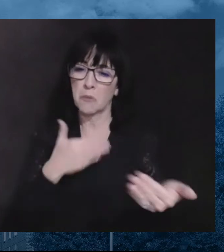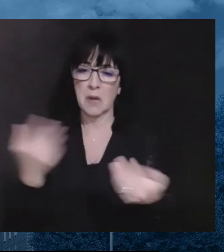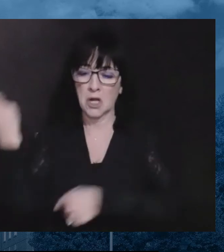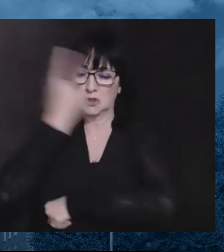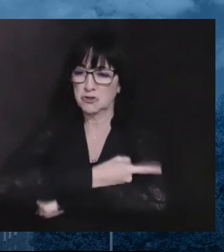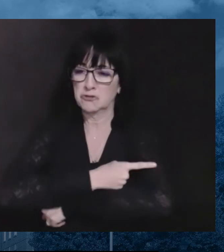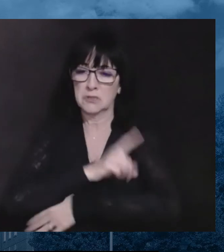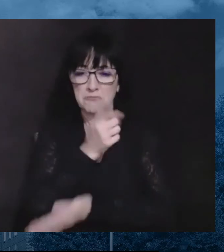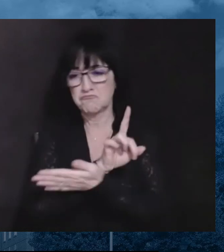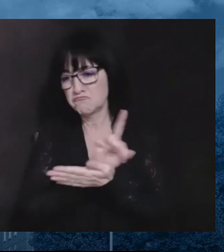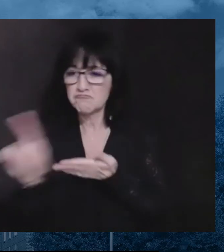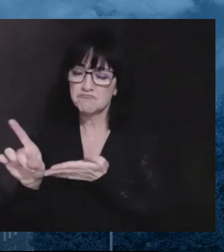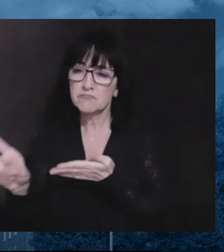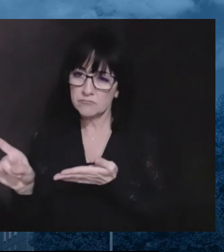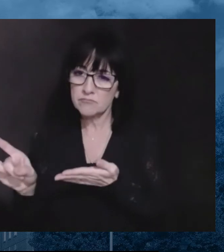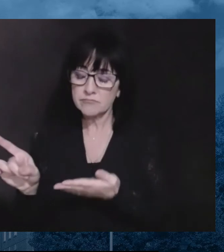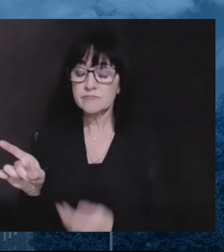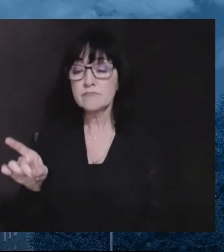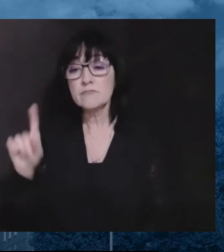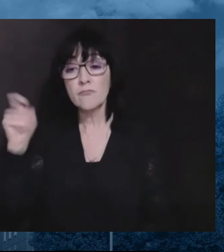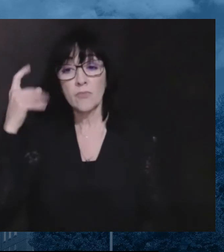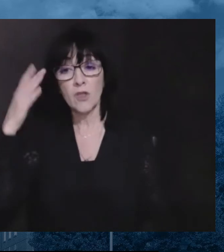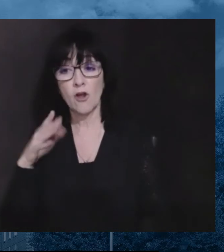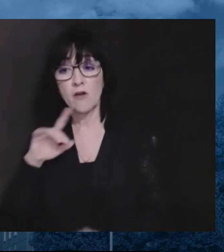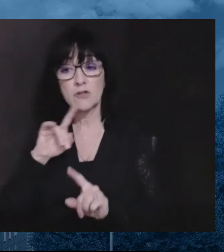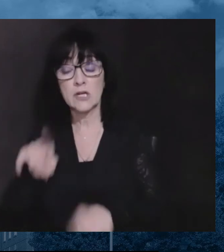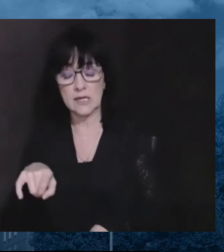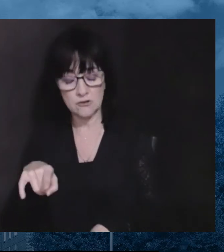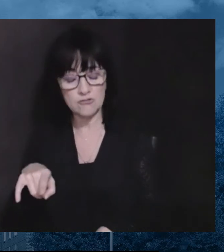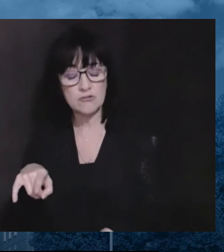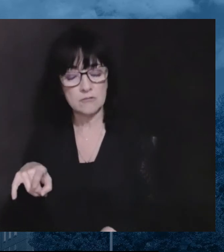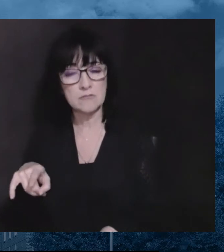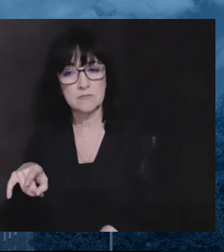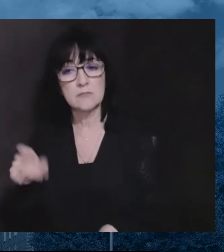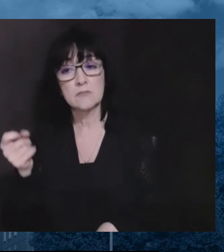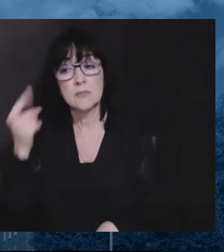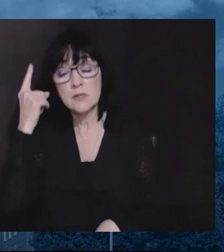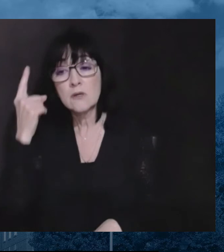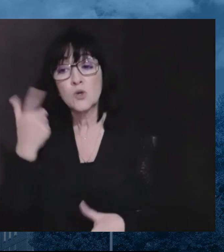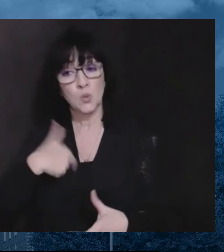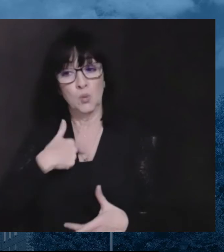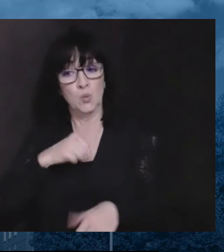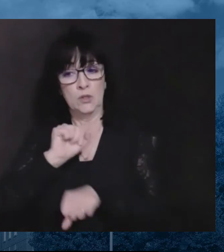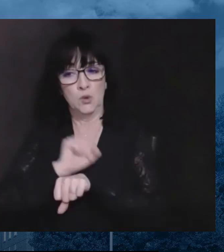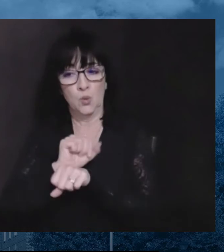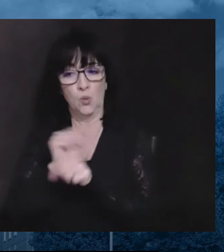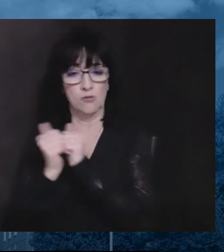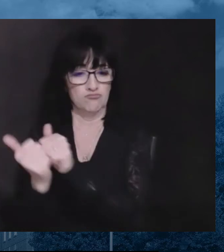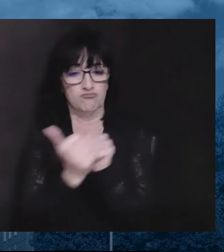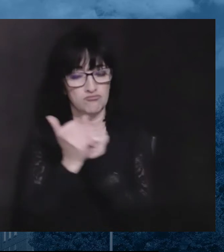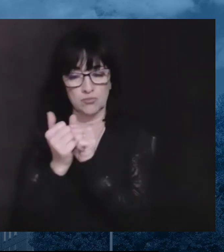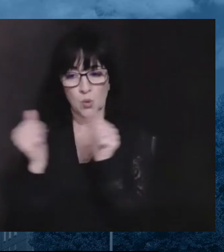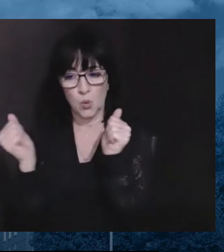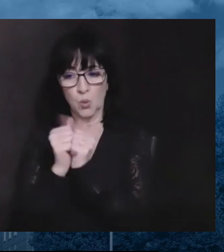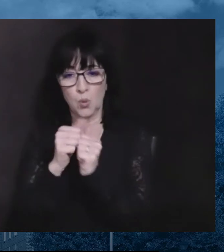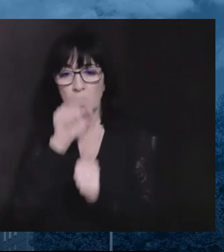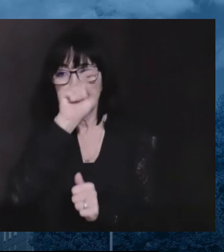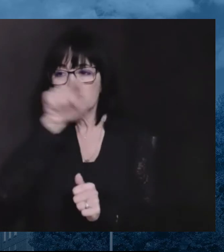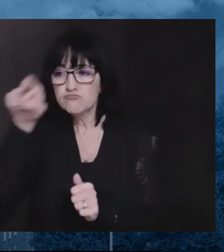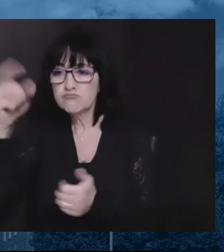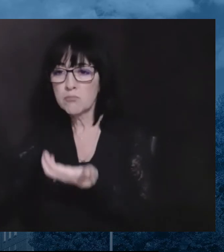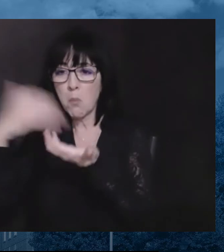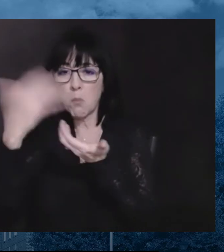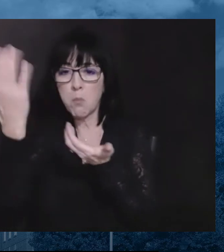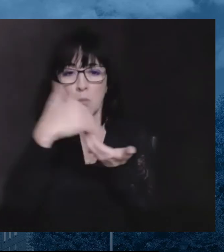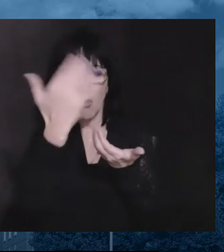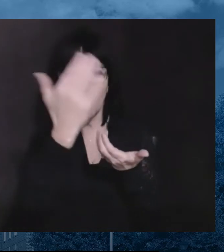at public health and our partners. And I think the best way to understand it is to look at